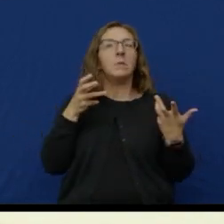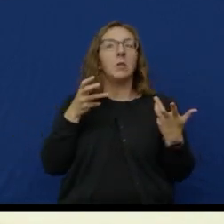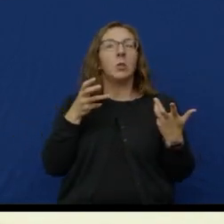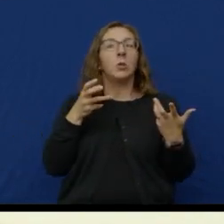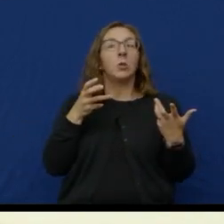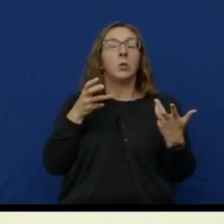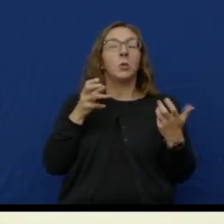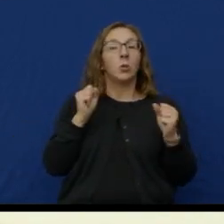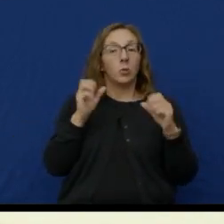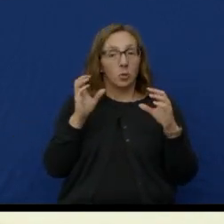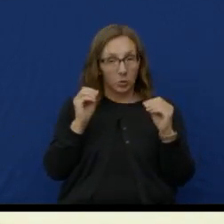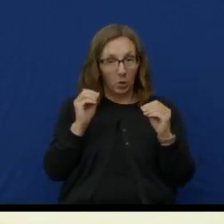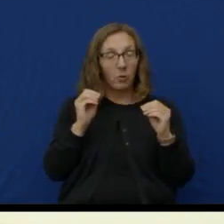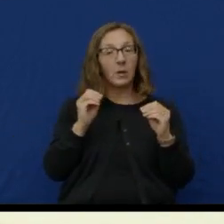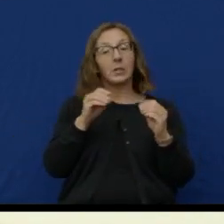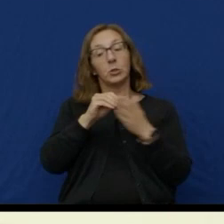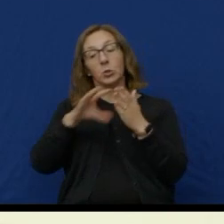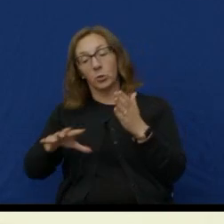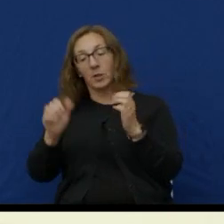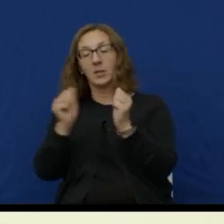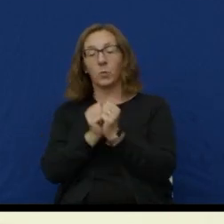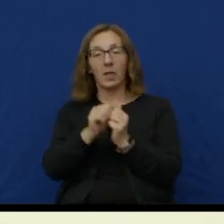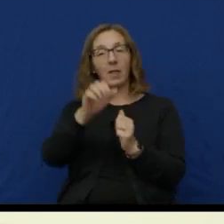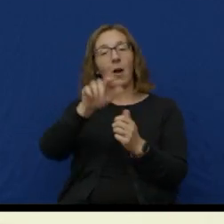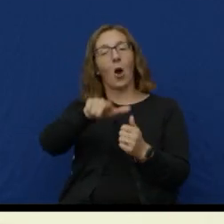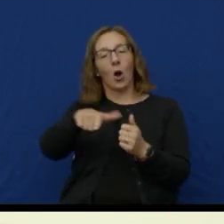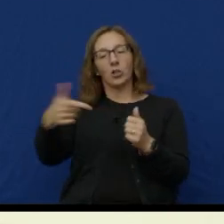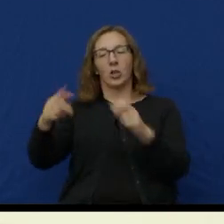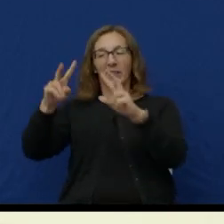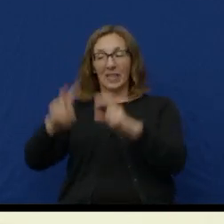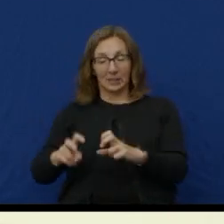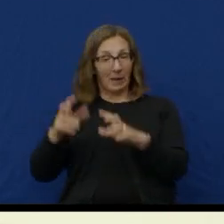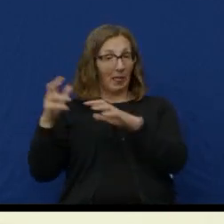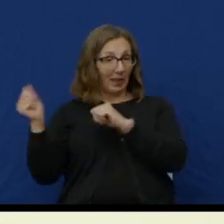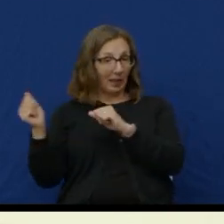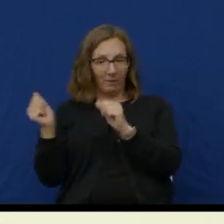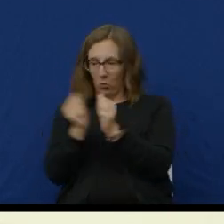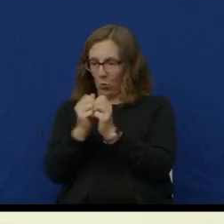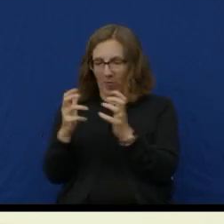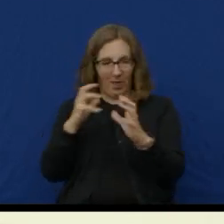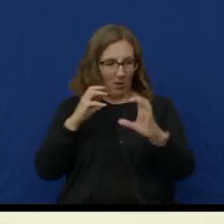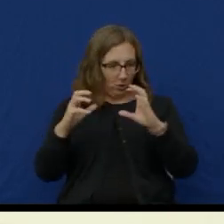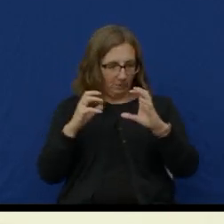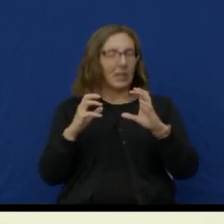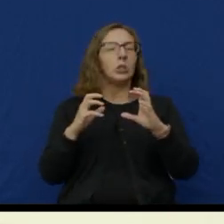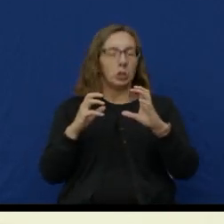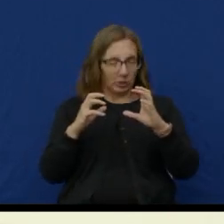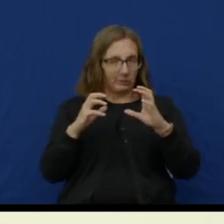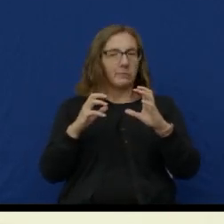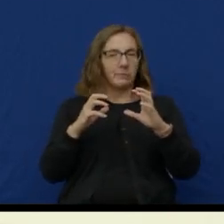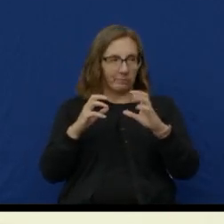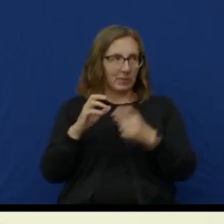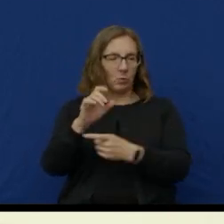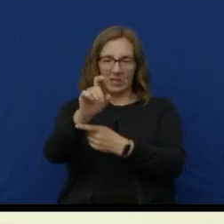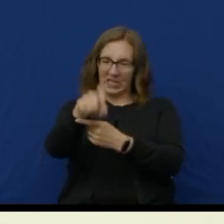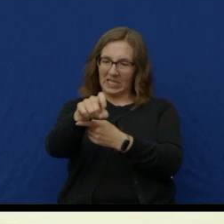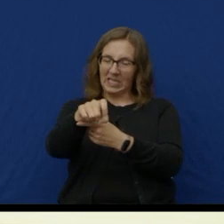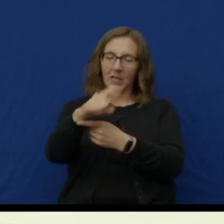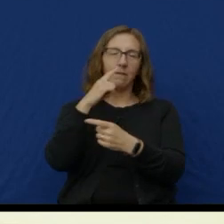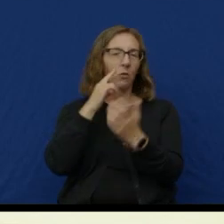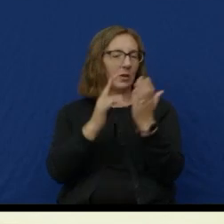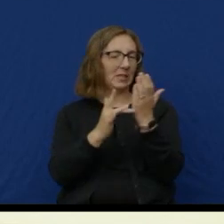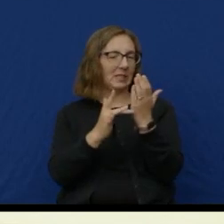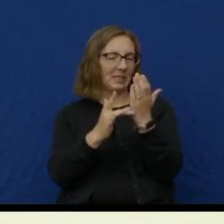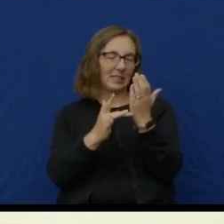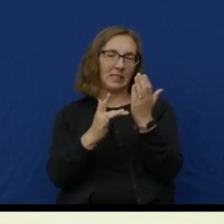on alternative assessment leave school without a functional means of communication. There was a need for assistive technology